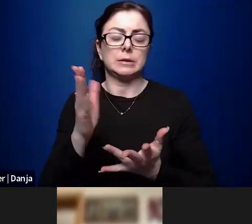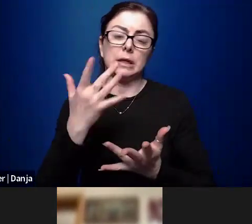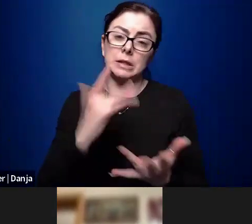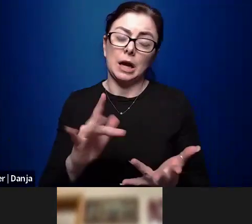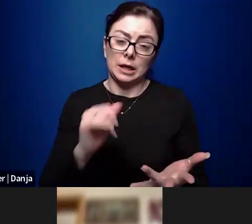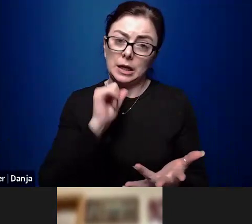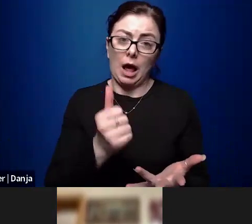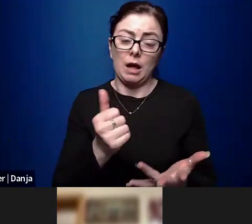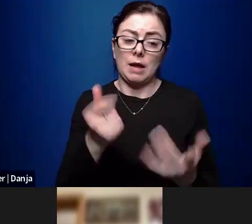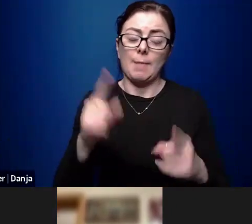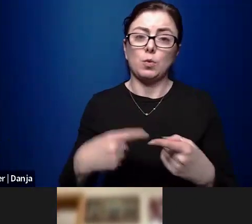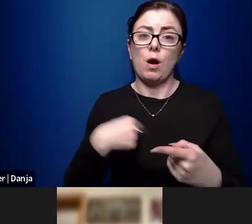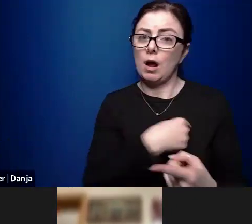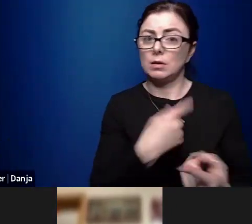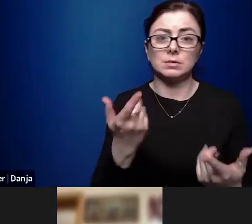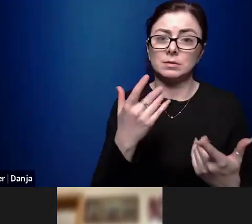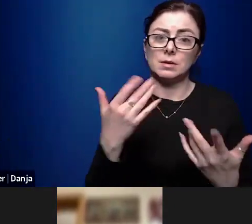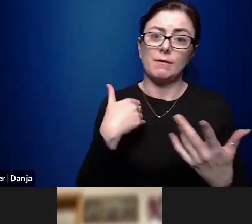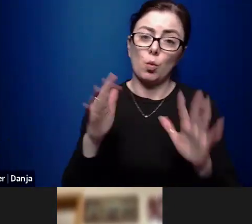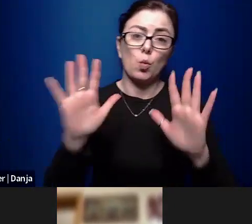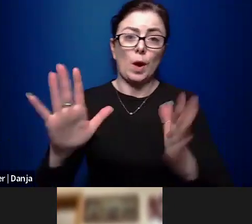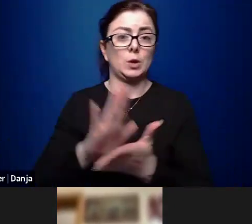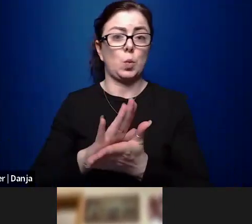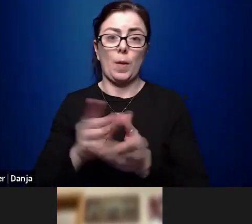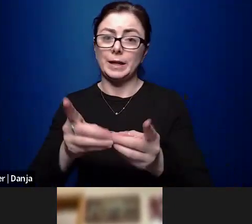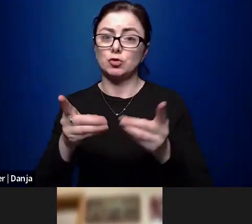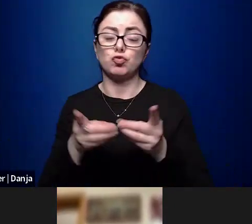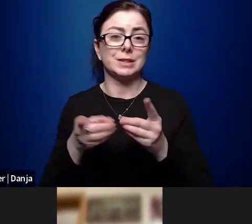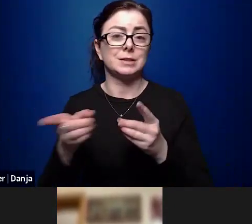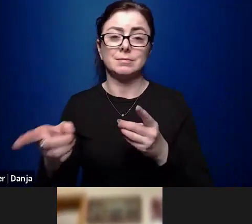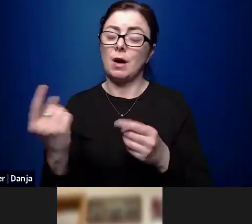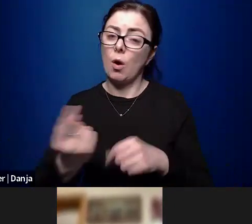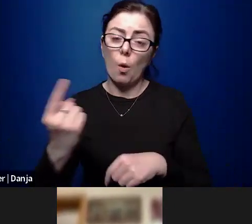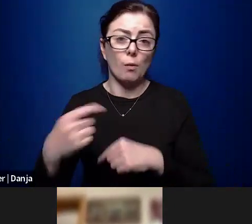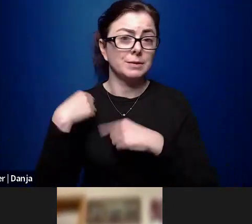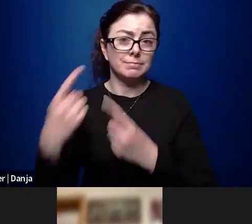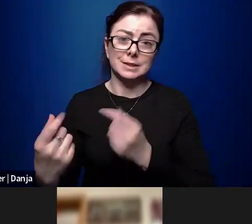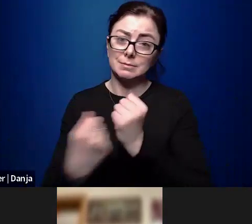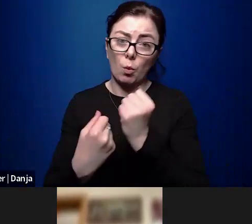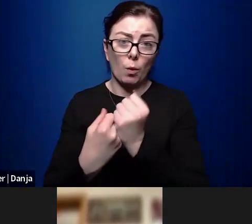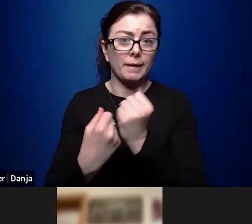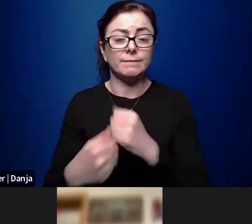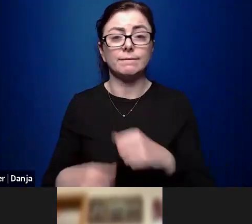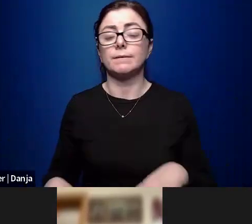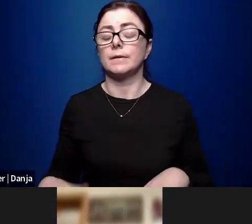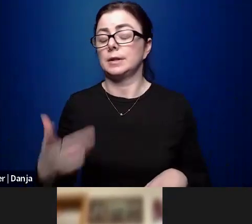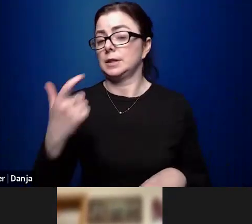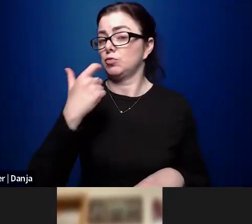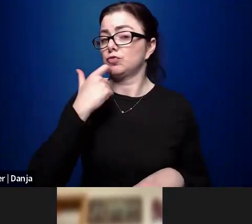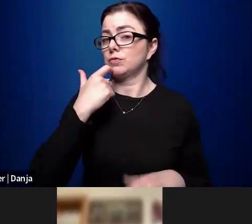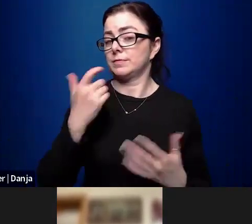a really good school district who's always been supportive. Or if we just had our IEP